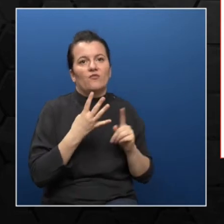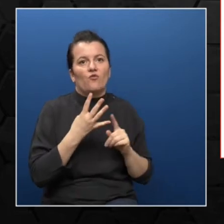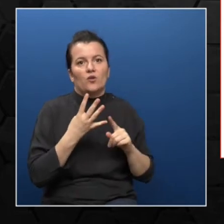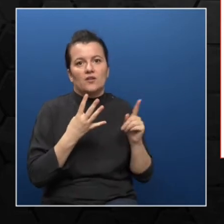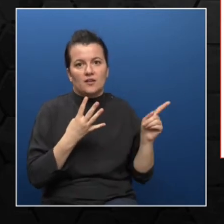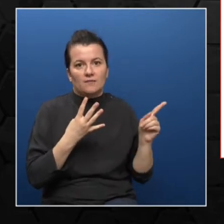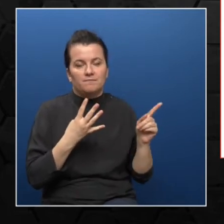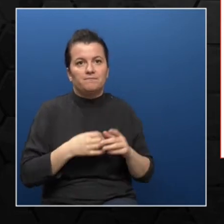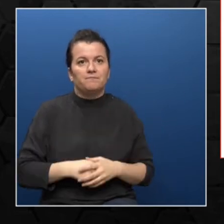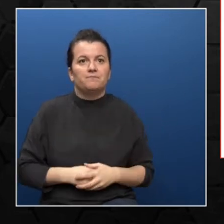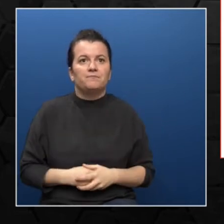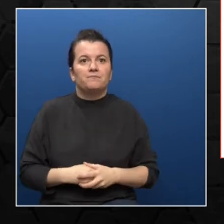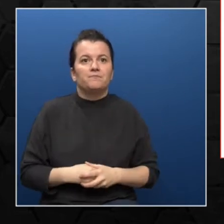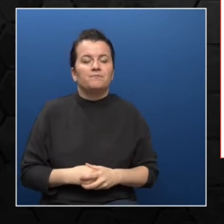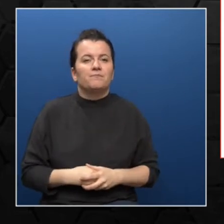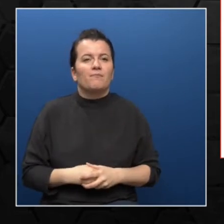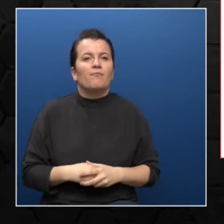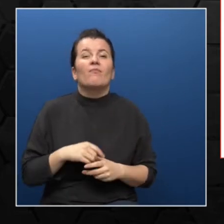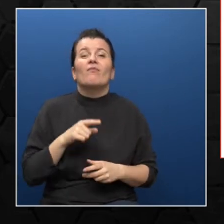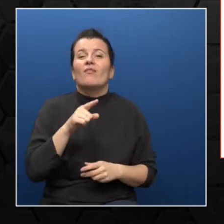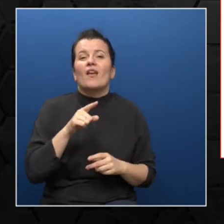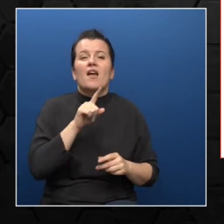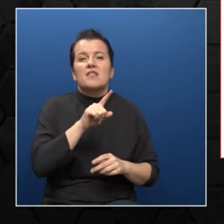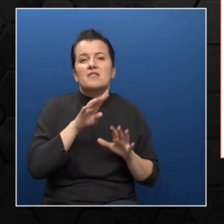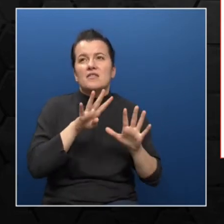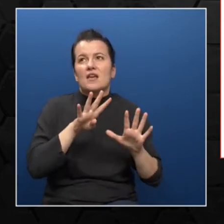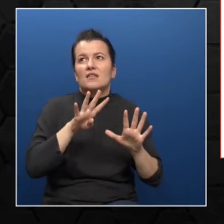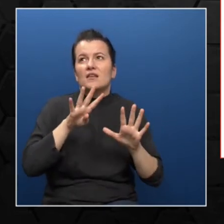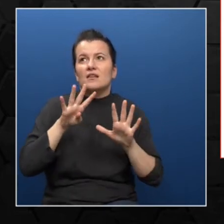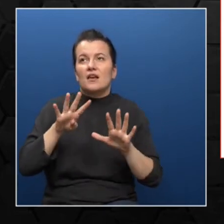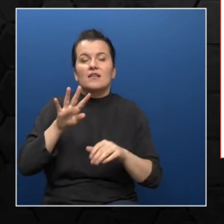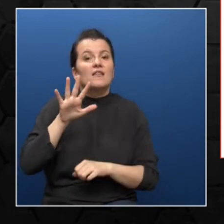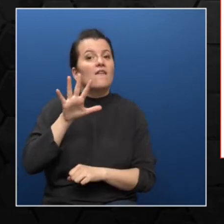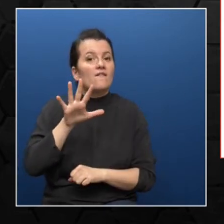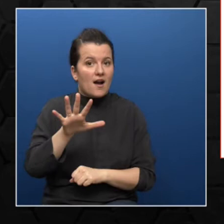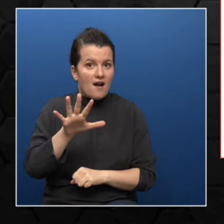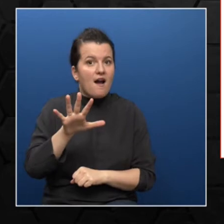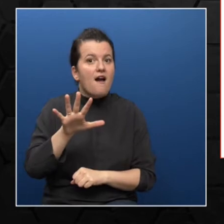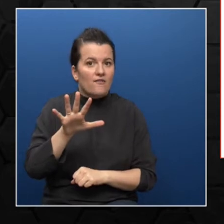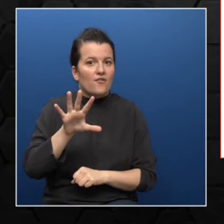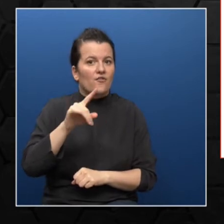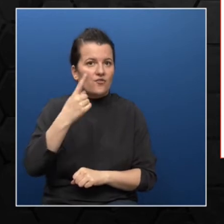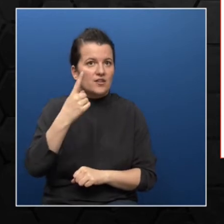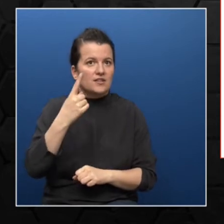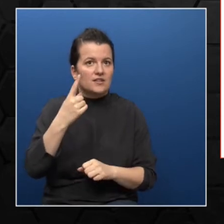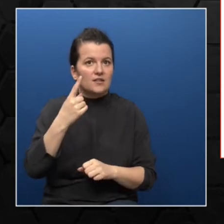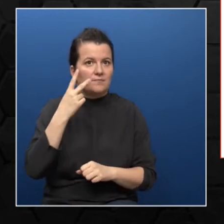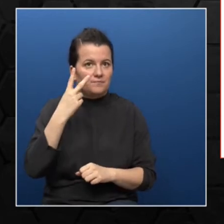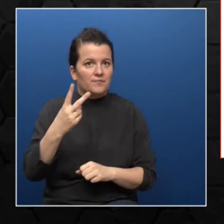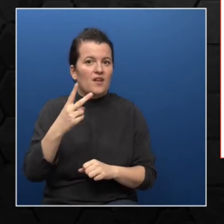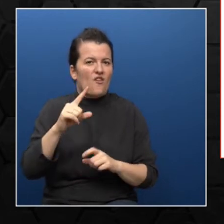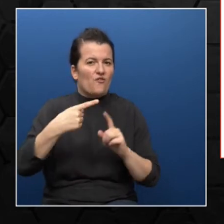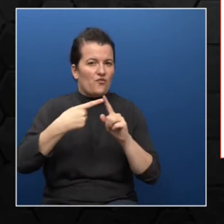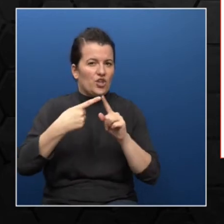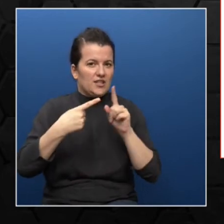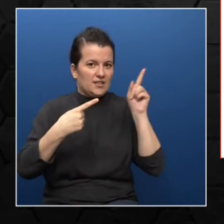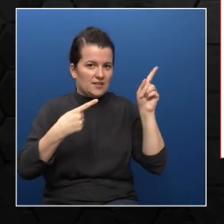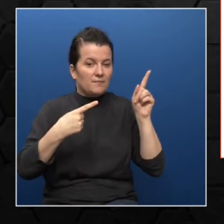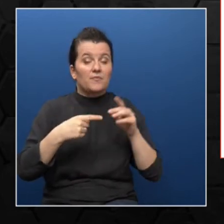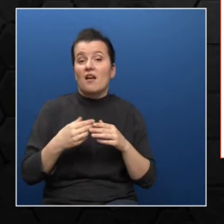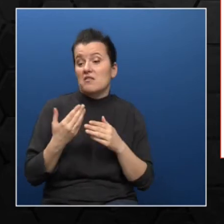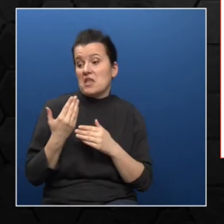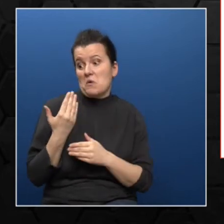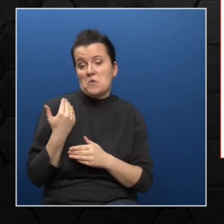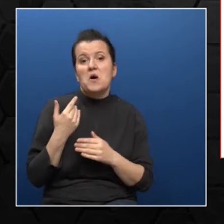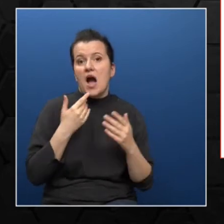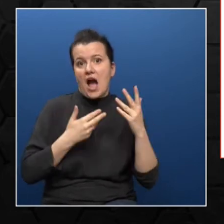was introduced in the 1990s, I think to be exact, 1995. And water wave optimization is a more recent algorithm. It's